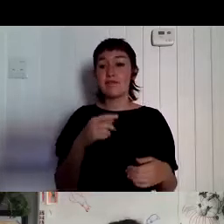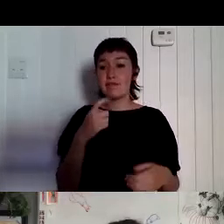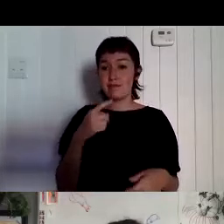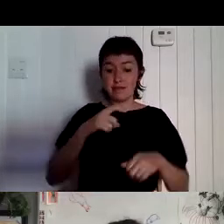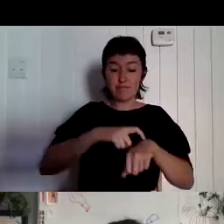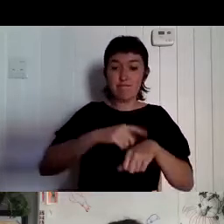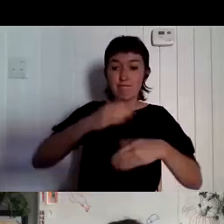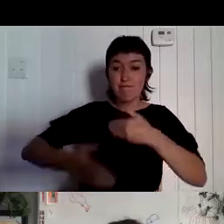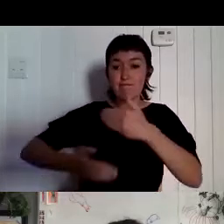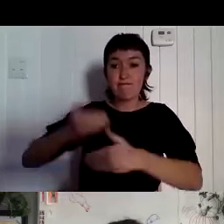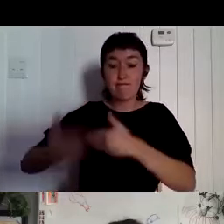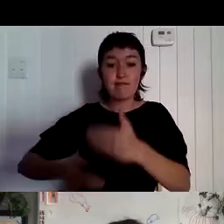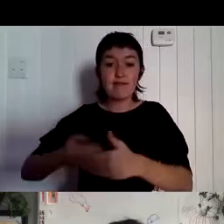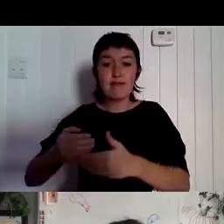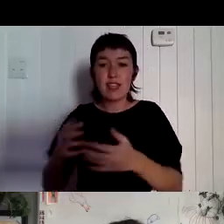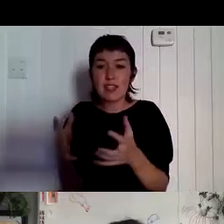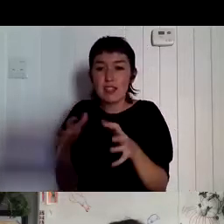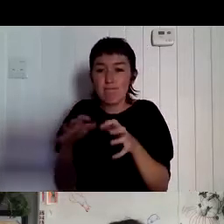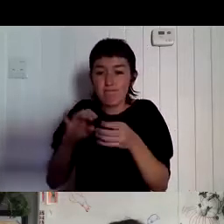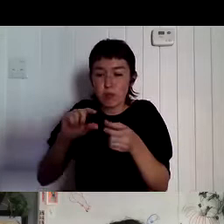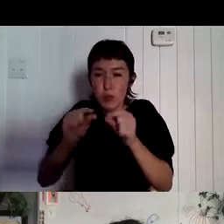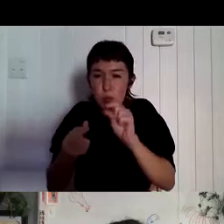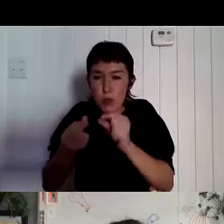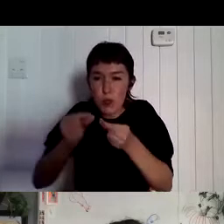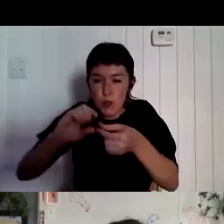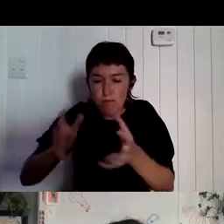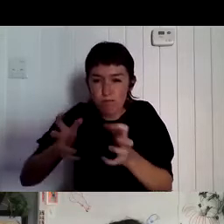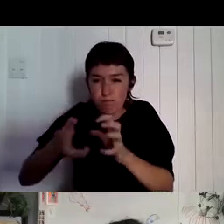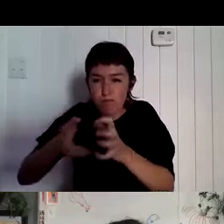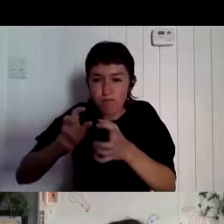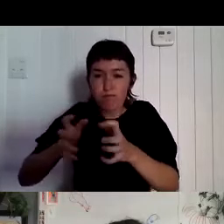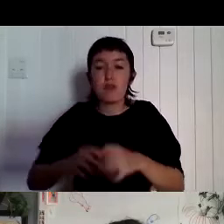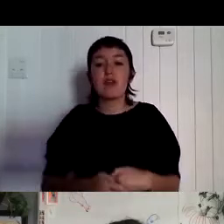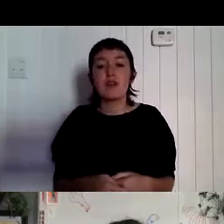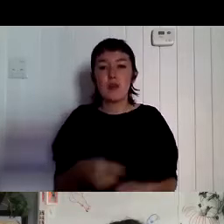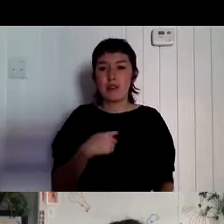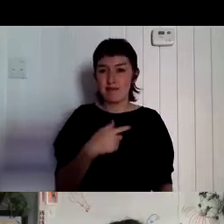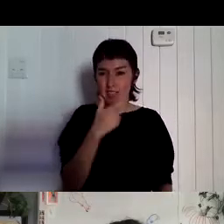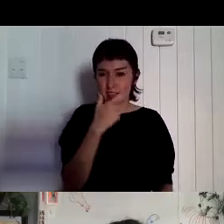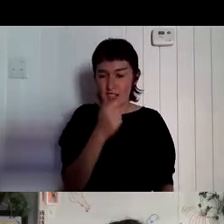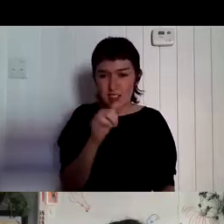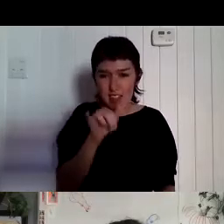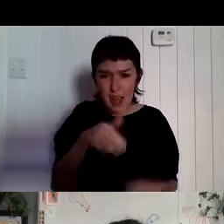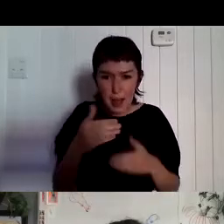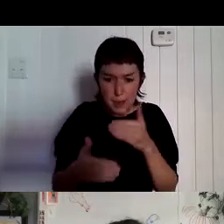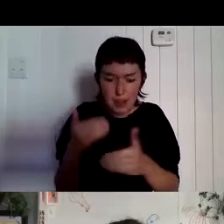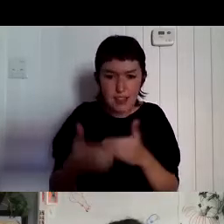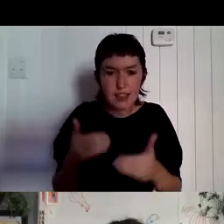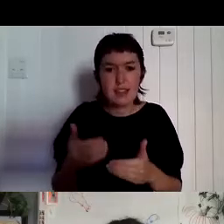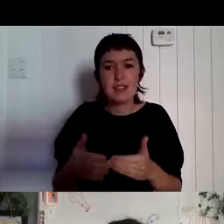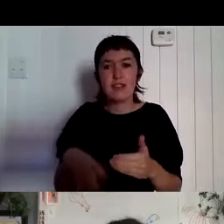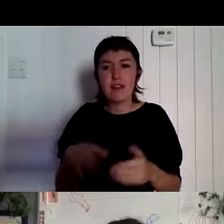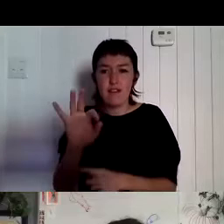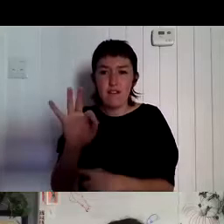my other areas of interest, brain development. And I have a particular interest in this process of brain